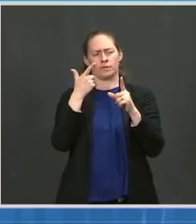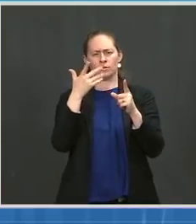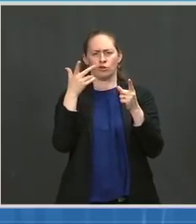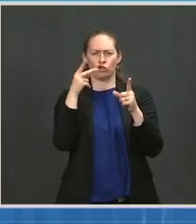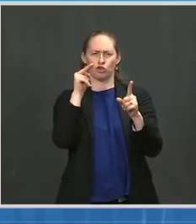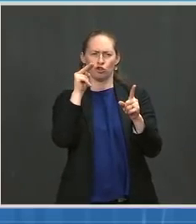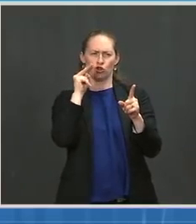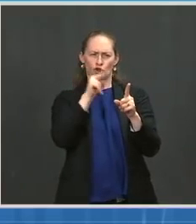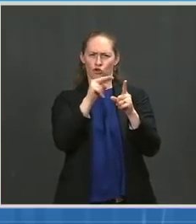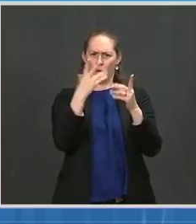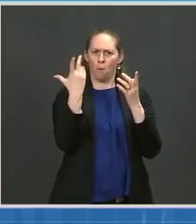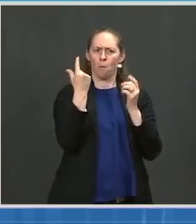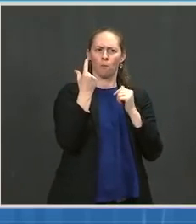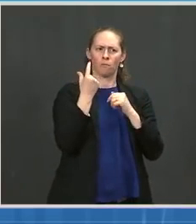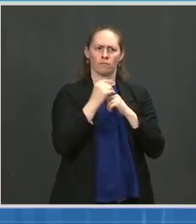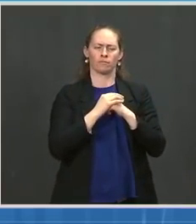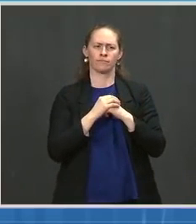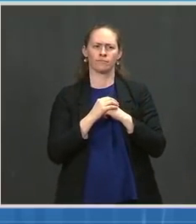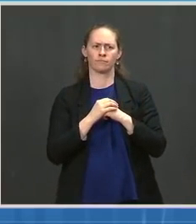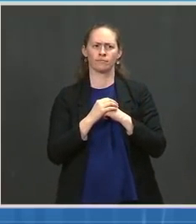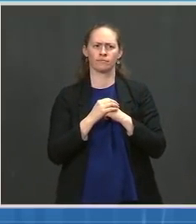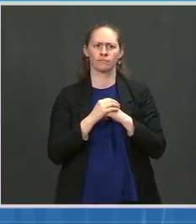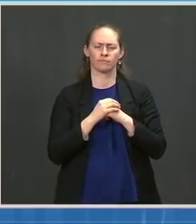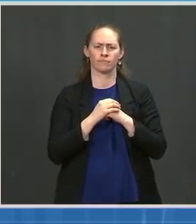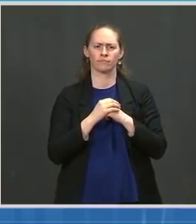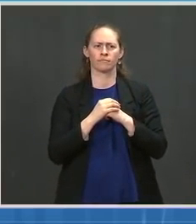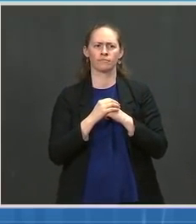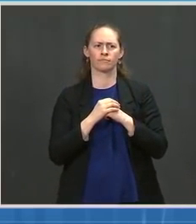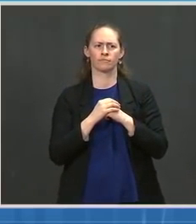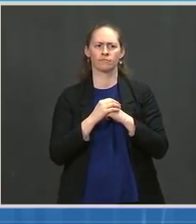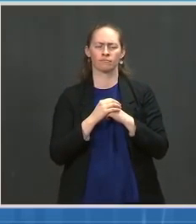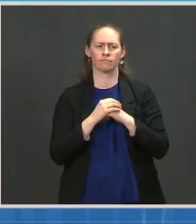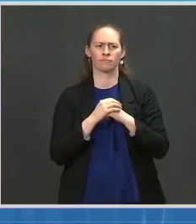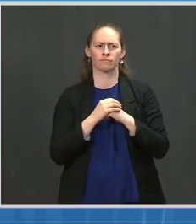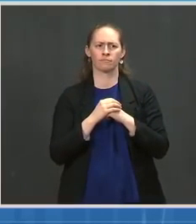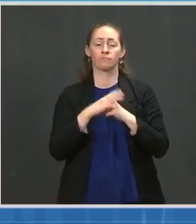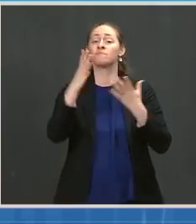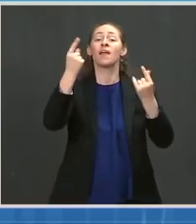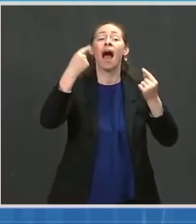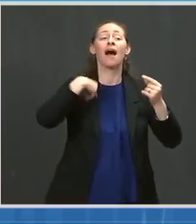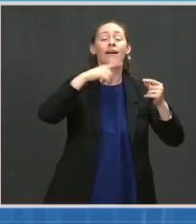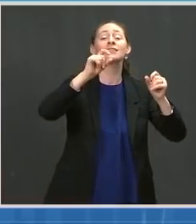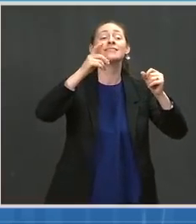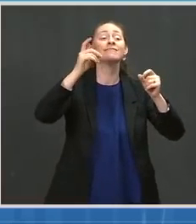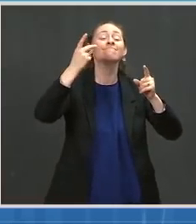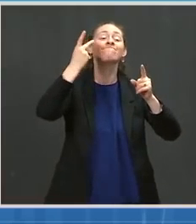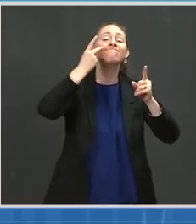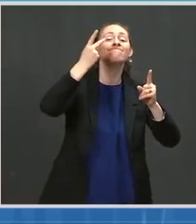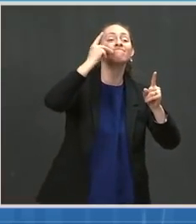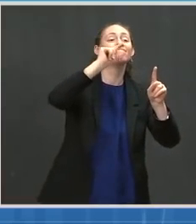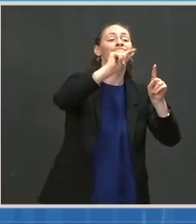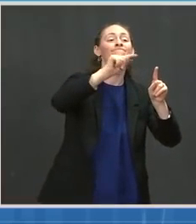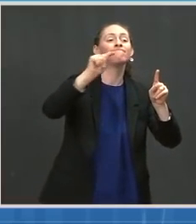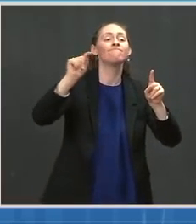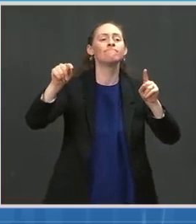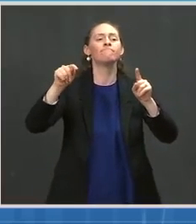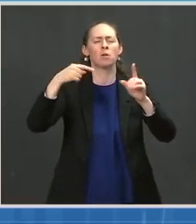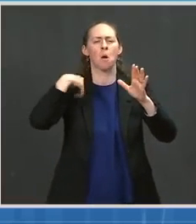is, because it is very likely, and what we're hearing, at least indirectly, and we're certainly going to be confirming